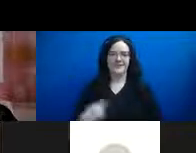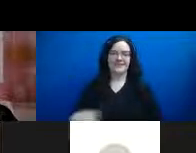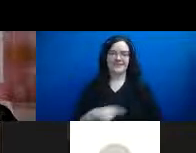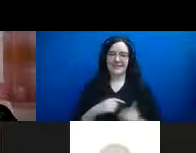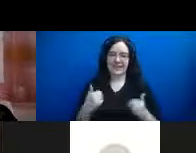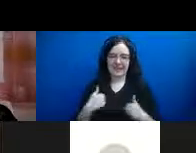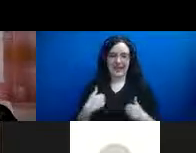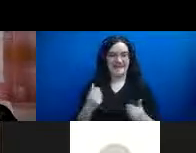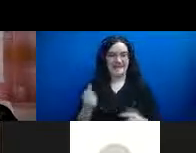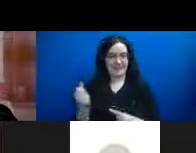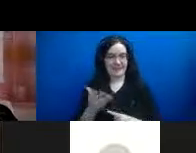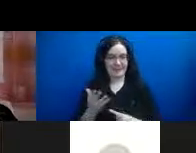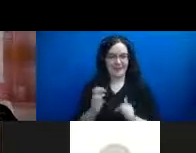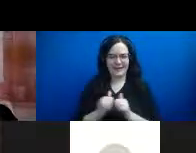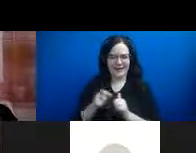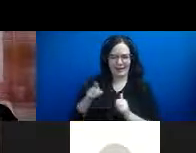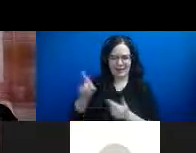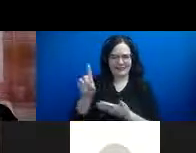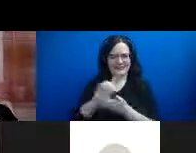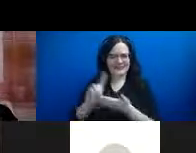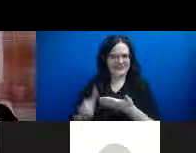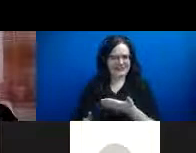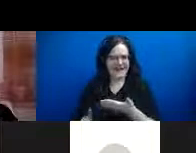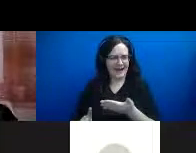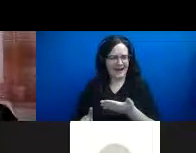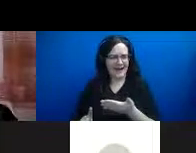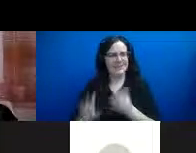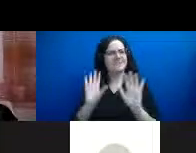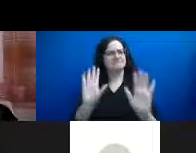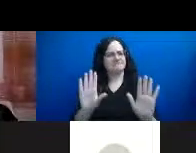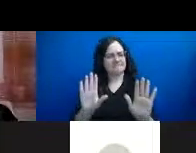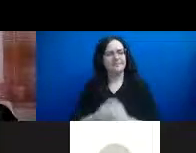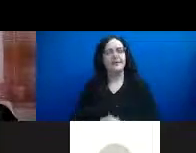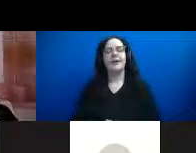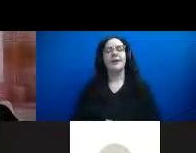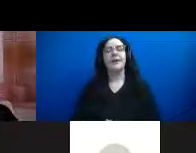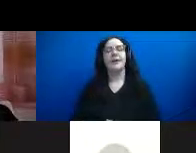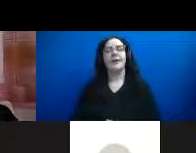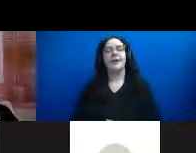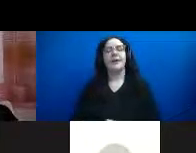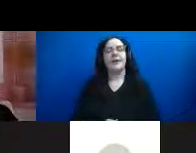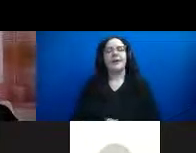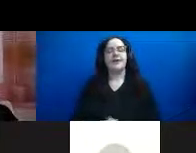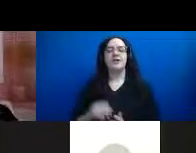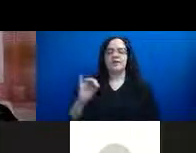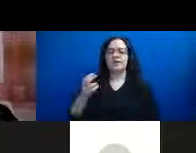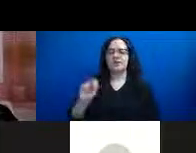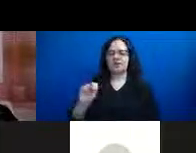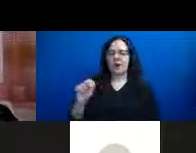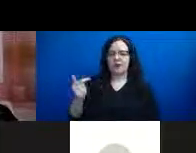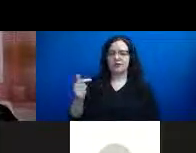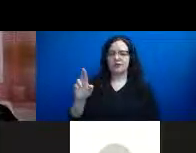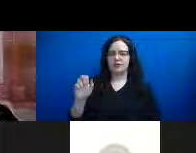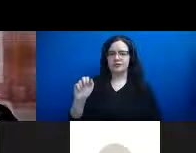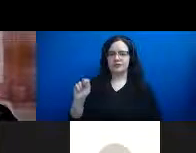it's designed. And I really had to make a decision, and John Grant's talked about this quite a bit. I had to